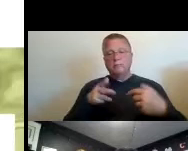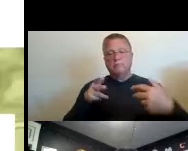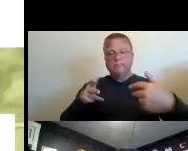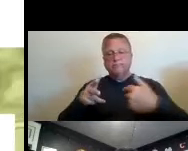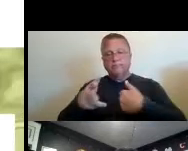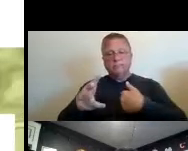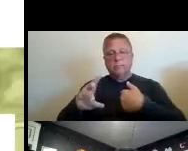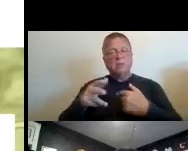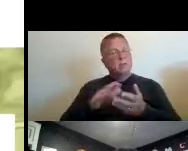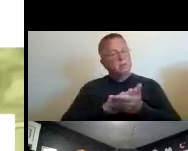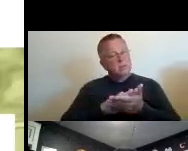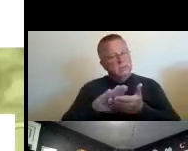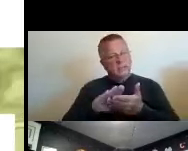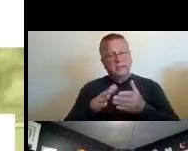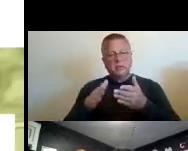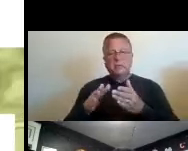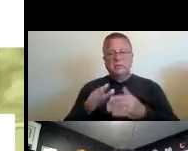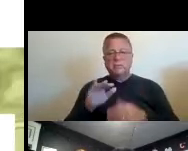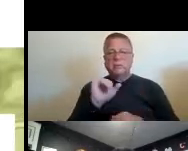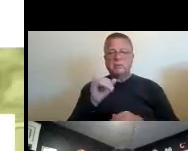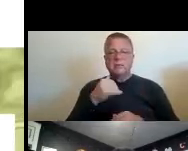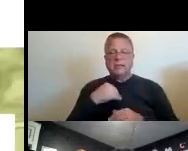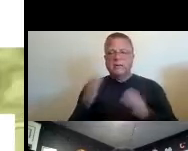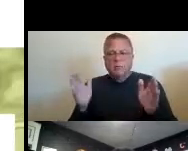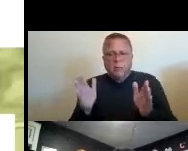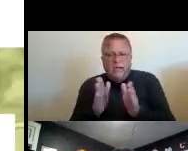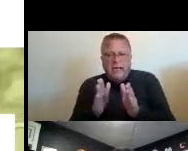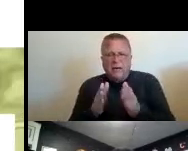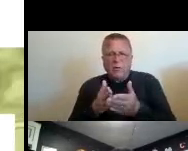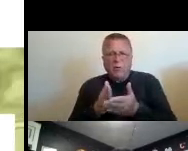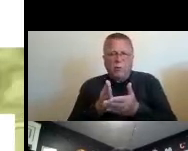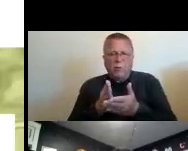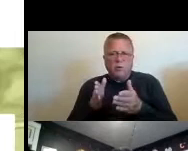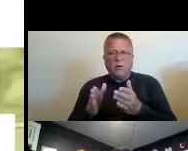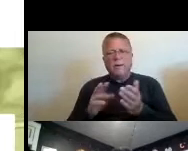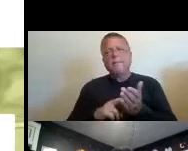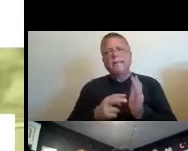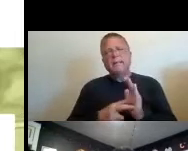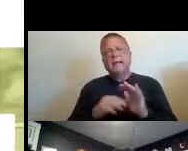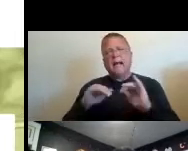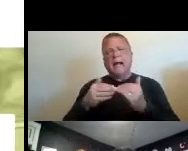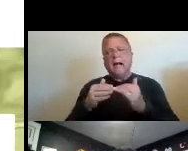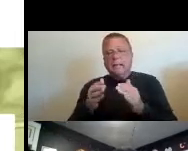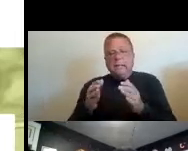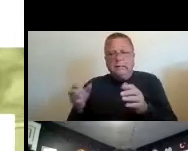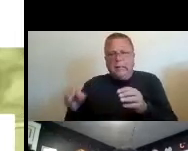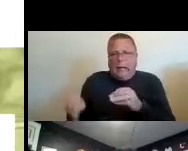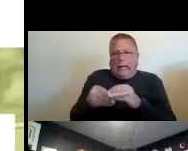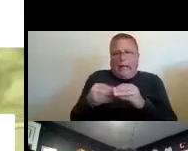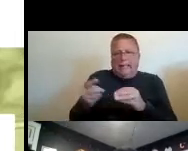nice streets. They do also have a fairly narrow right of way. So we would be talking about, how do you squeeze something else